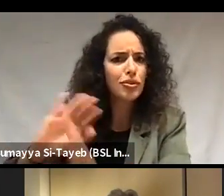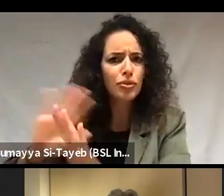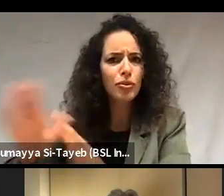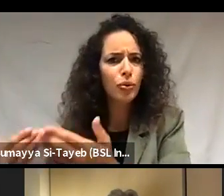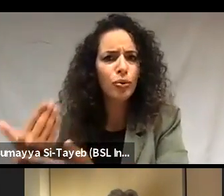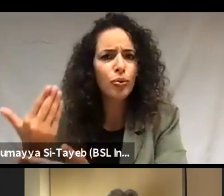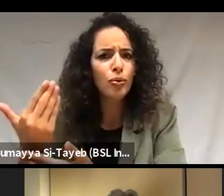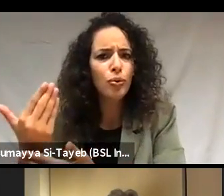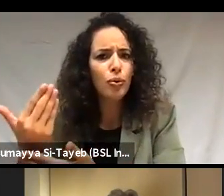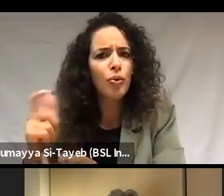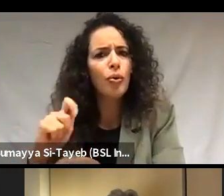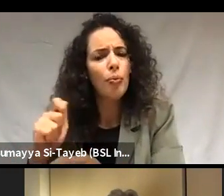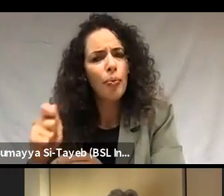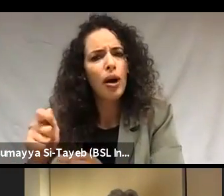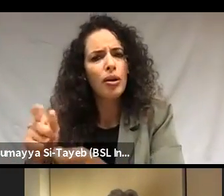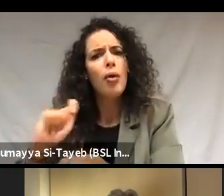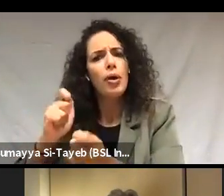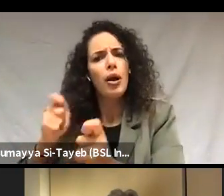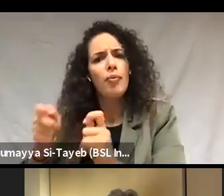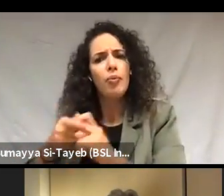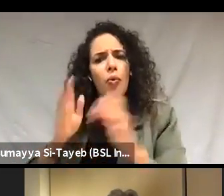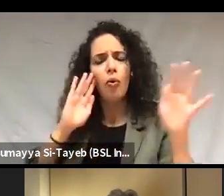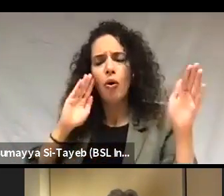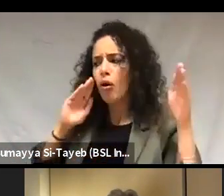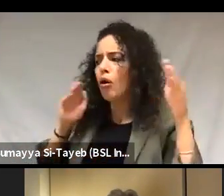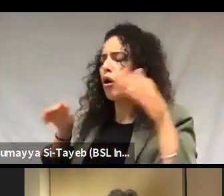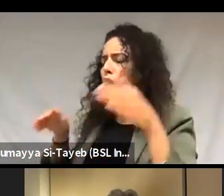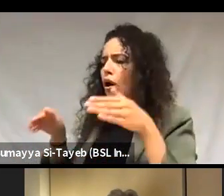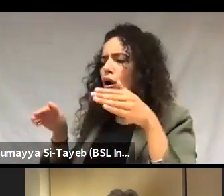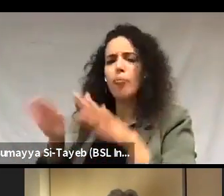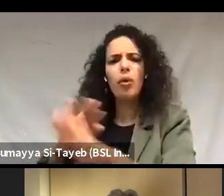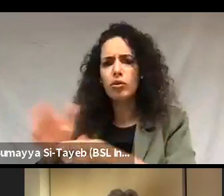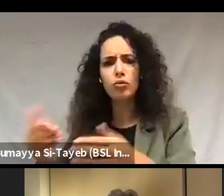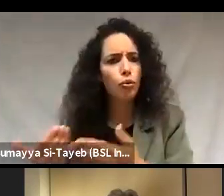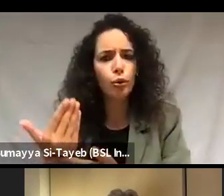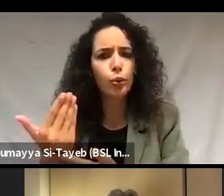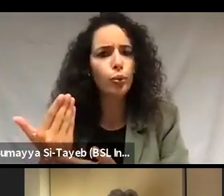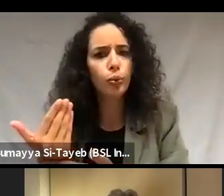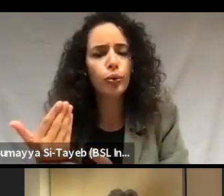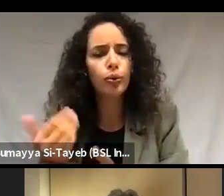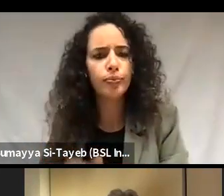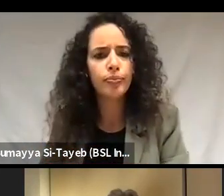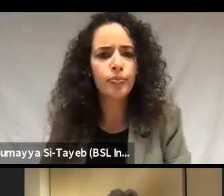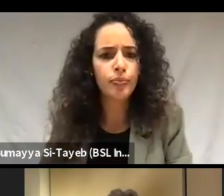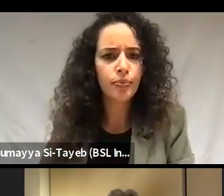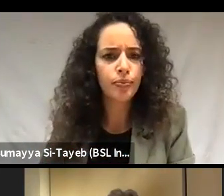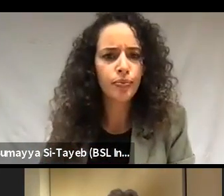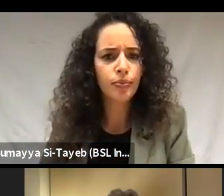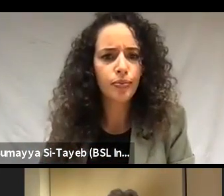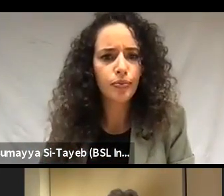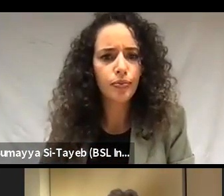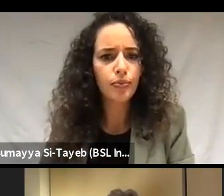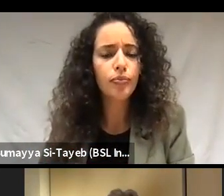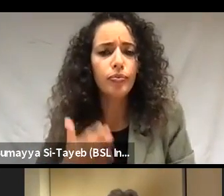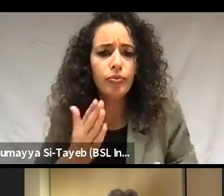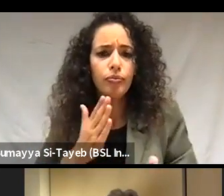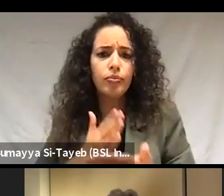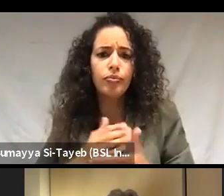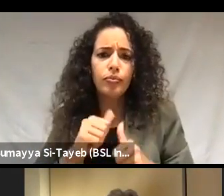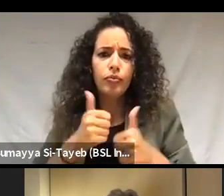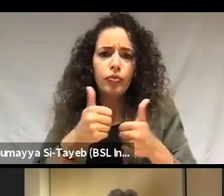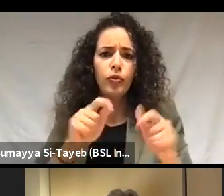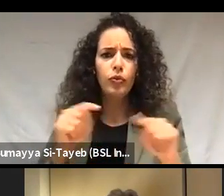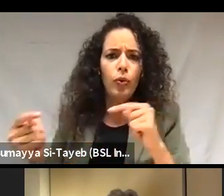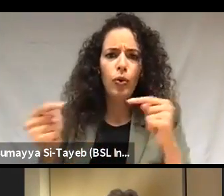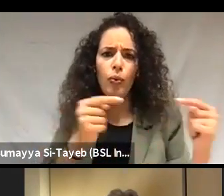to the conversation, but it's certainly not a new threat. Unfortunately, though, however, I think there's a good argument to be made that over the last